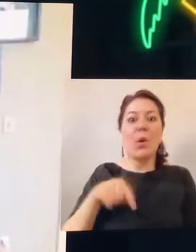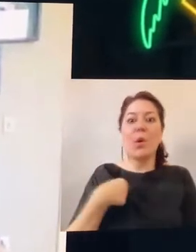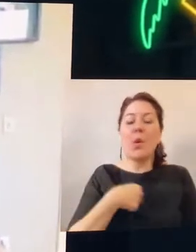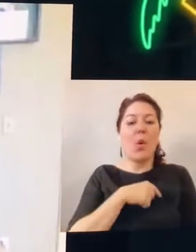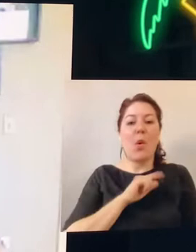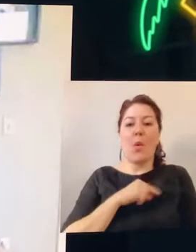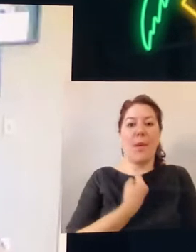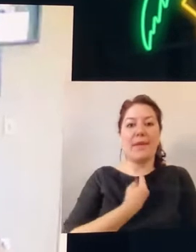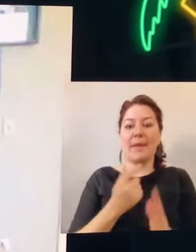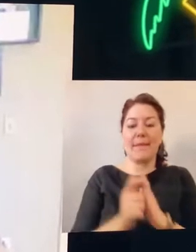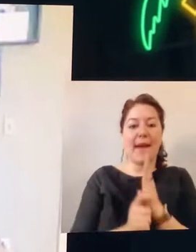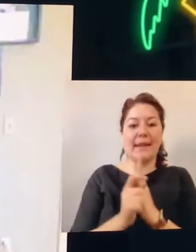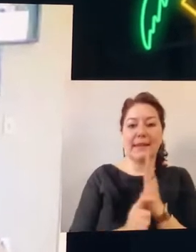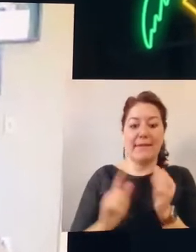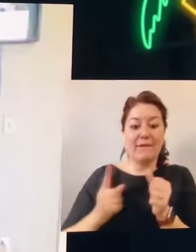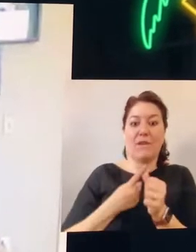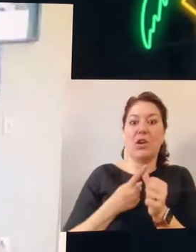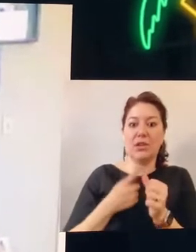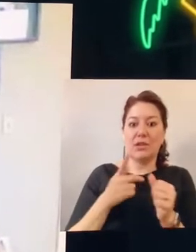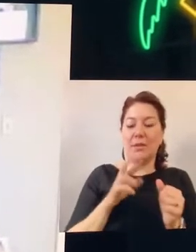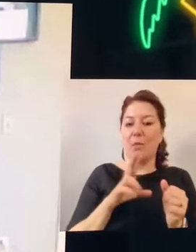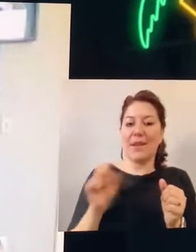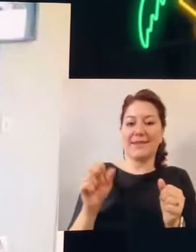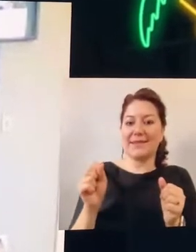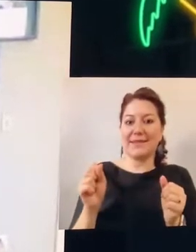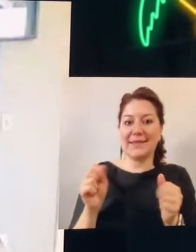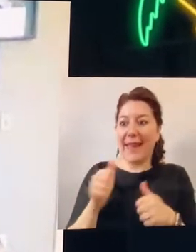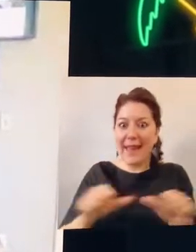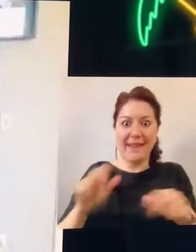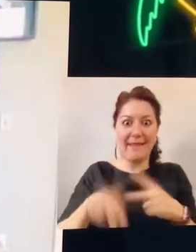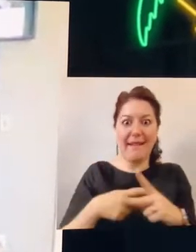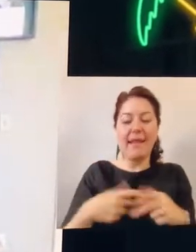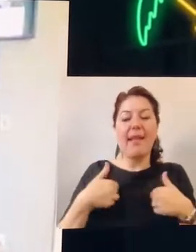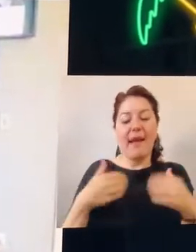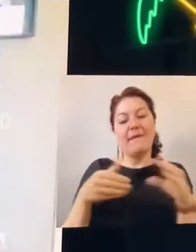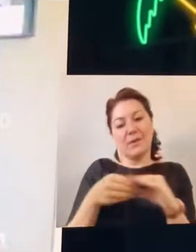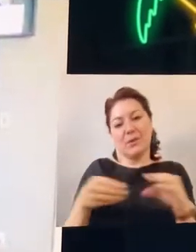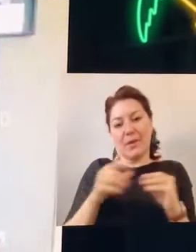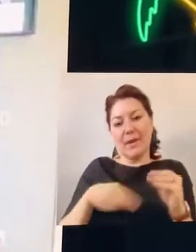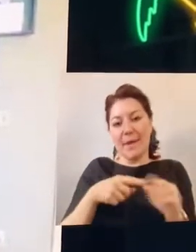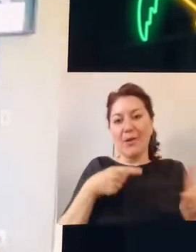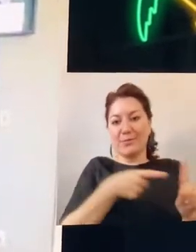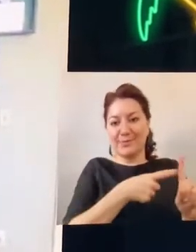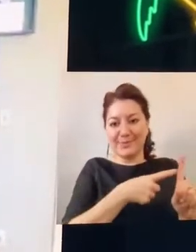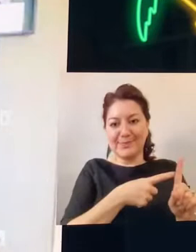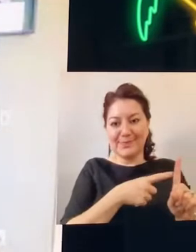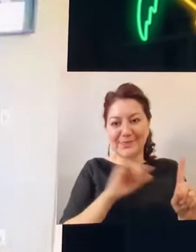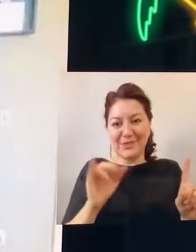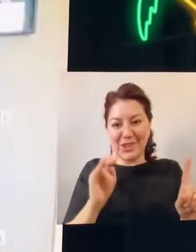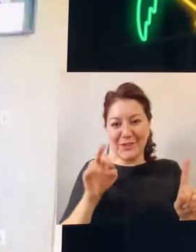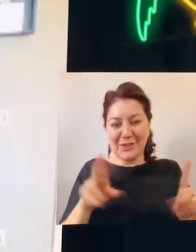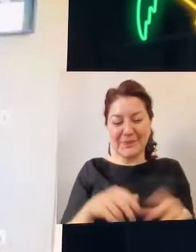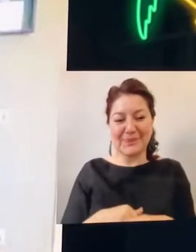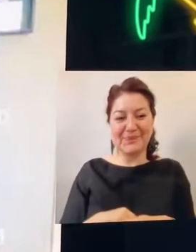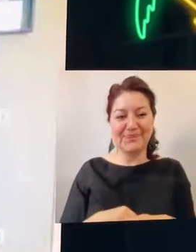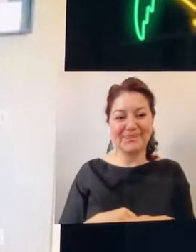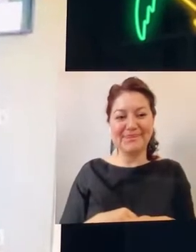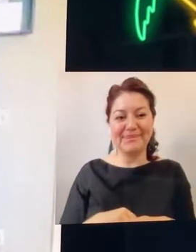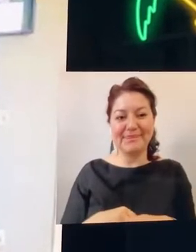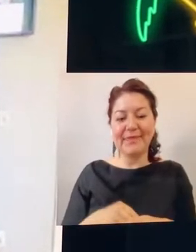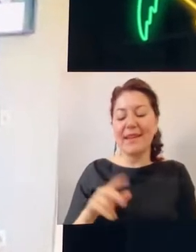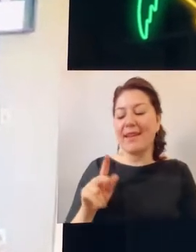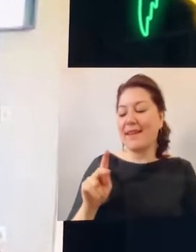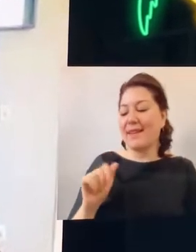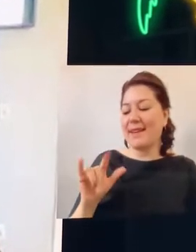press outlet that had any story about Jennifer. Wow. That's incredible. And I think that also shows